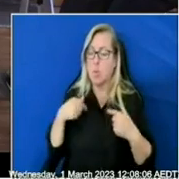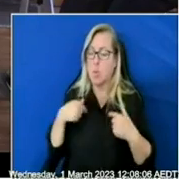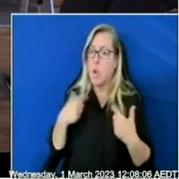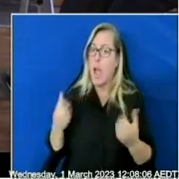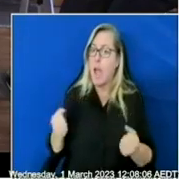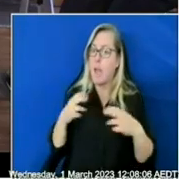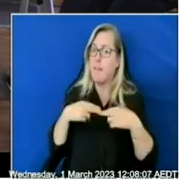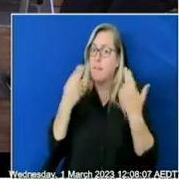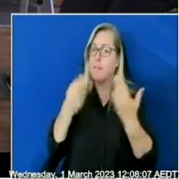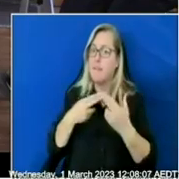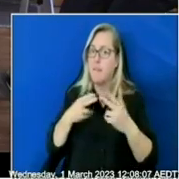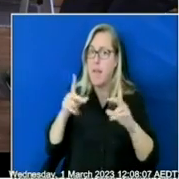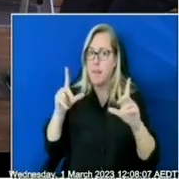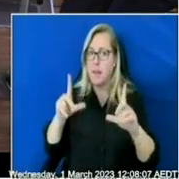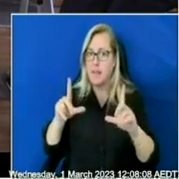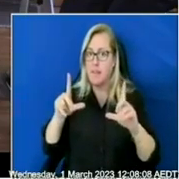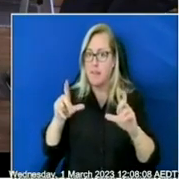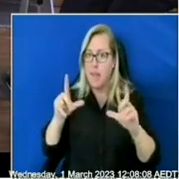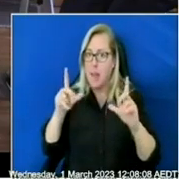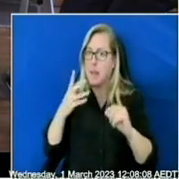us standing behind that old lady.